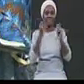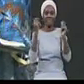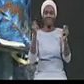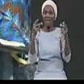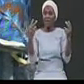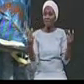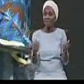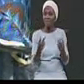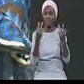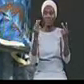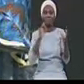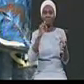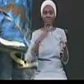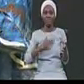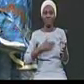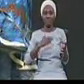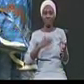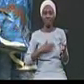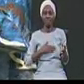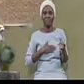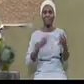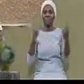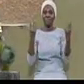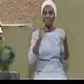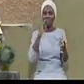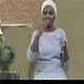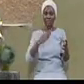Hallelujah. Oh, yes.